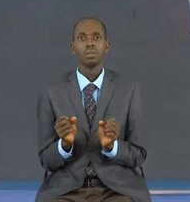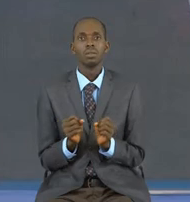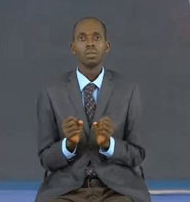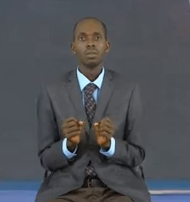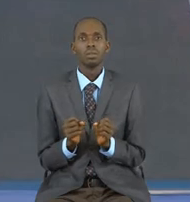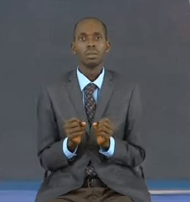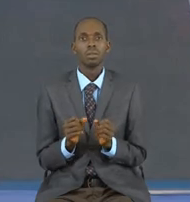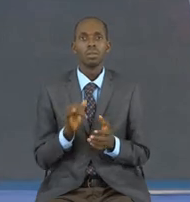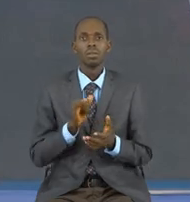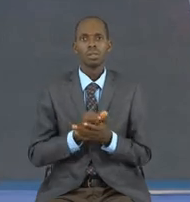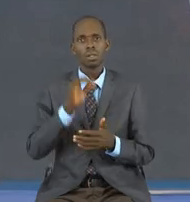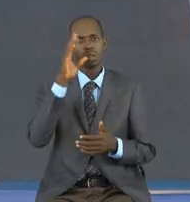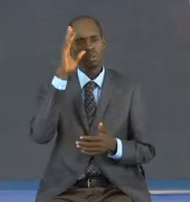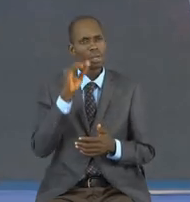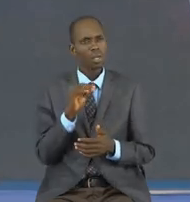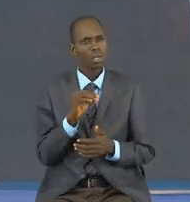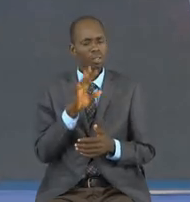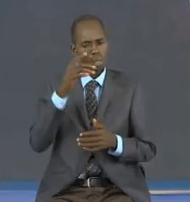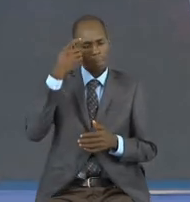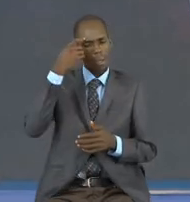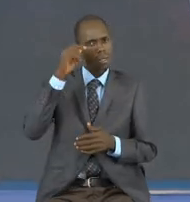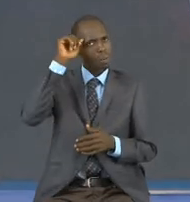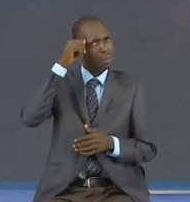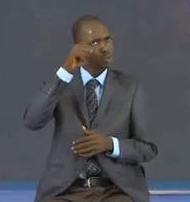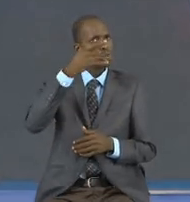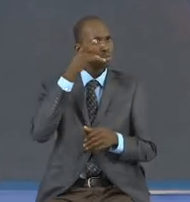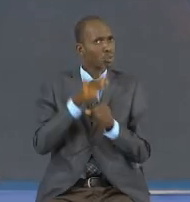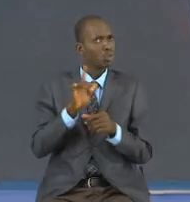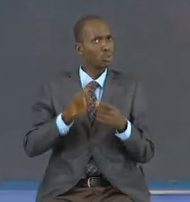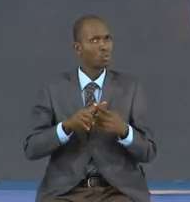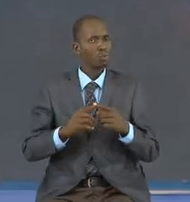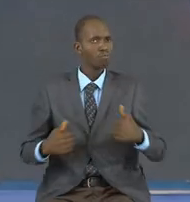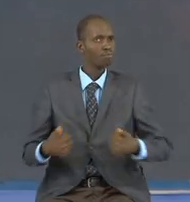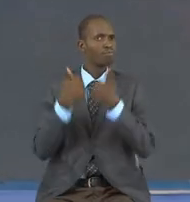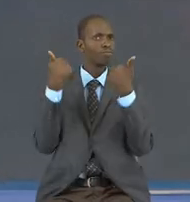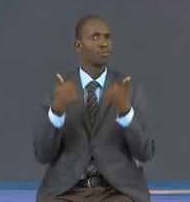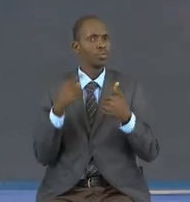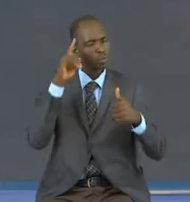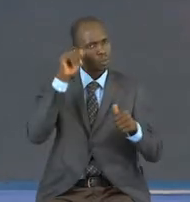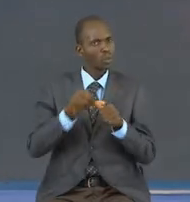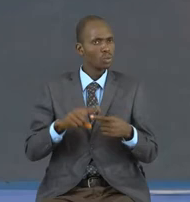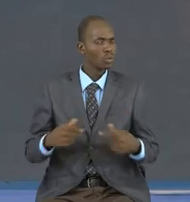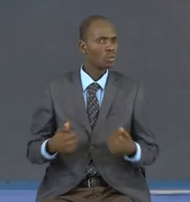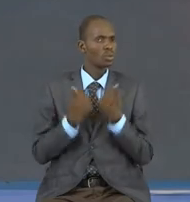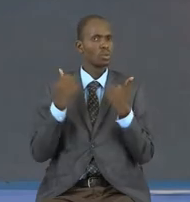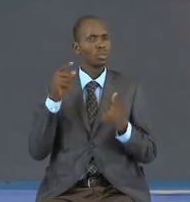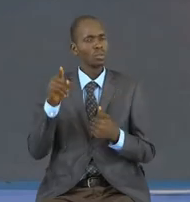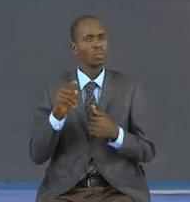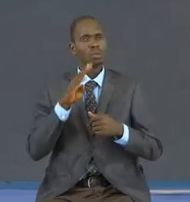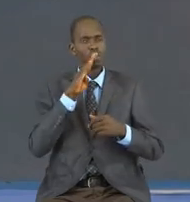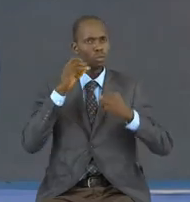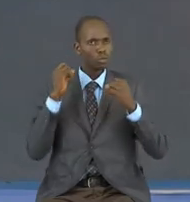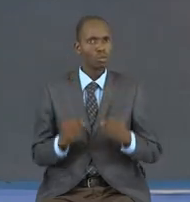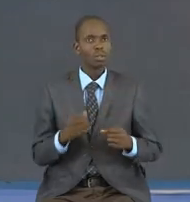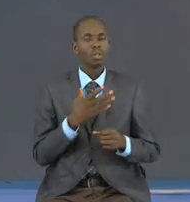said, "Do what you promise yourself you'll do." "No, I can't. I didn't know he's this strong." And then it begins to